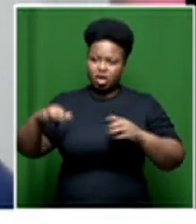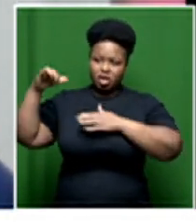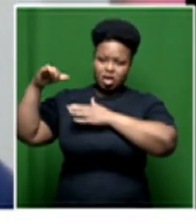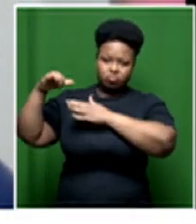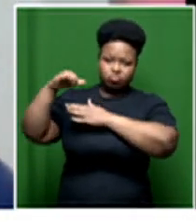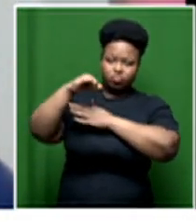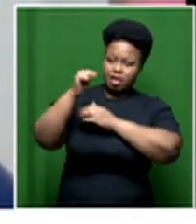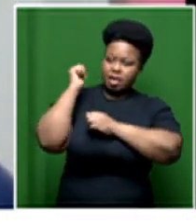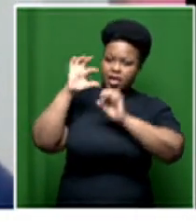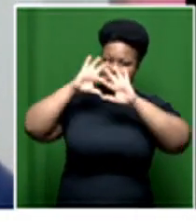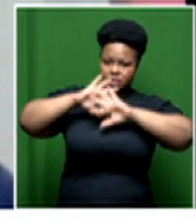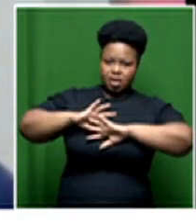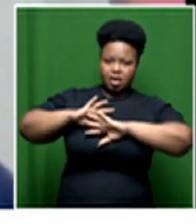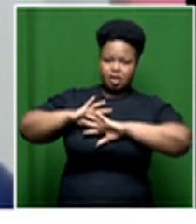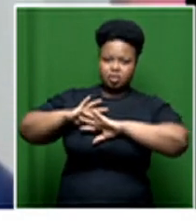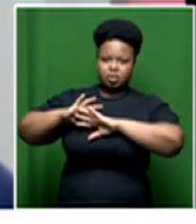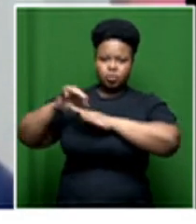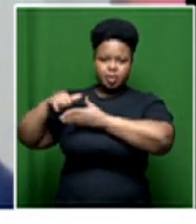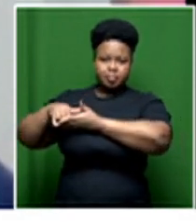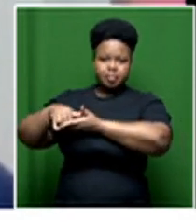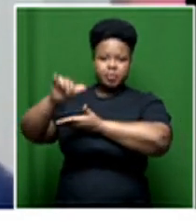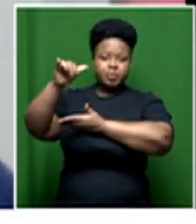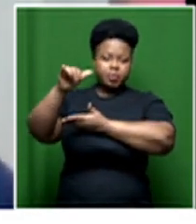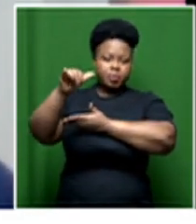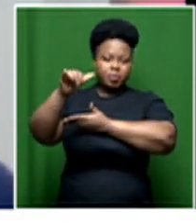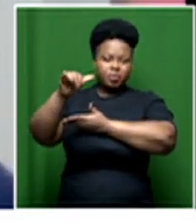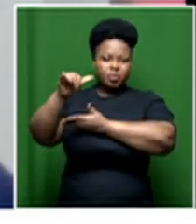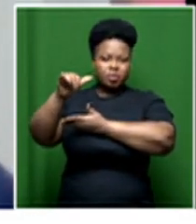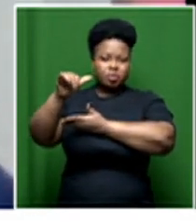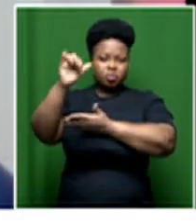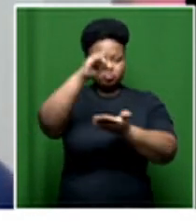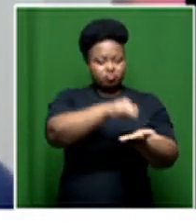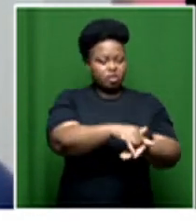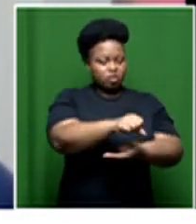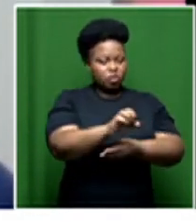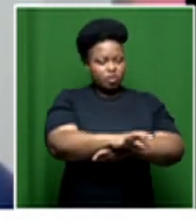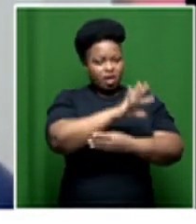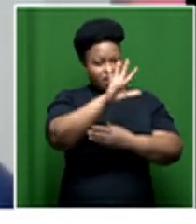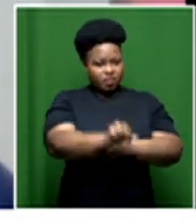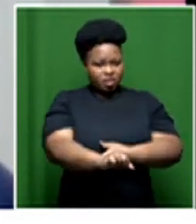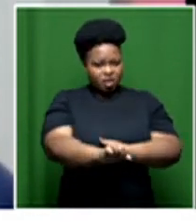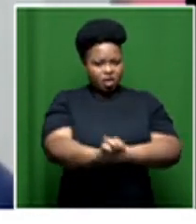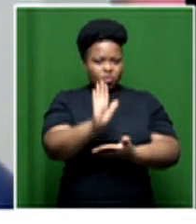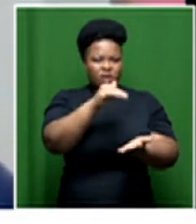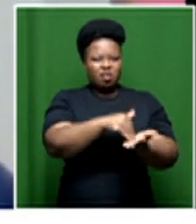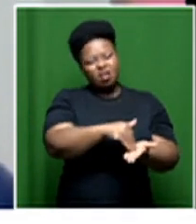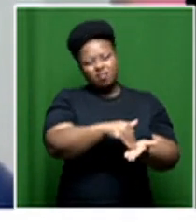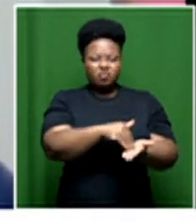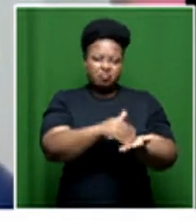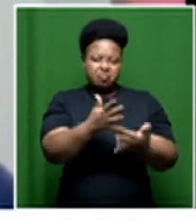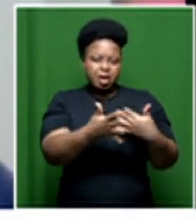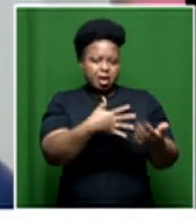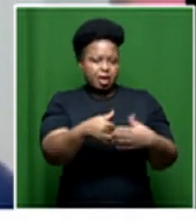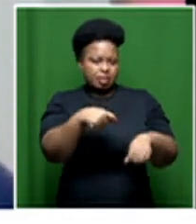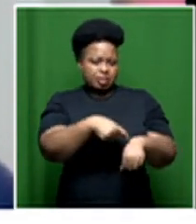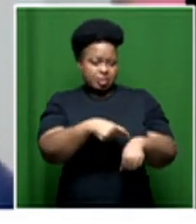late last night, in fact early last night to South Africa, expecting it to arrive by any